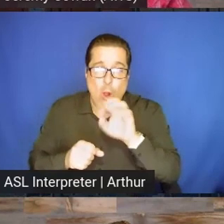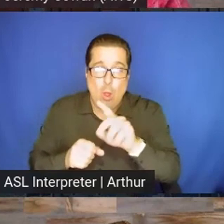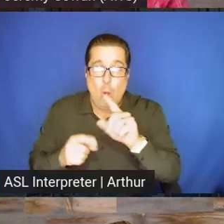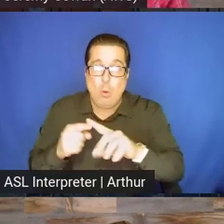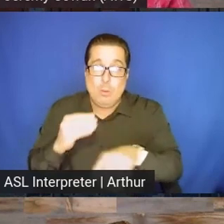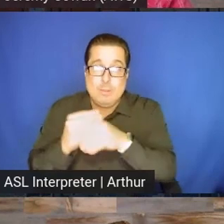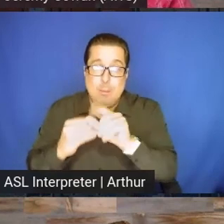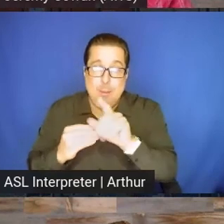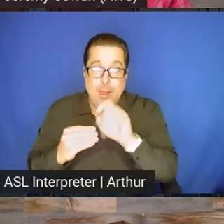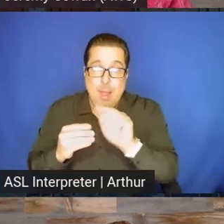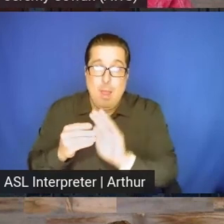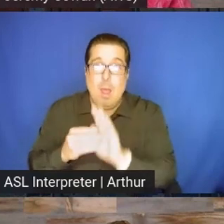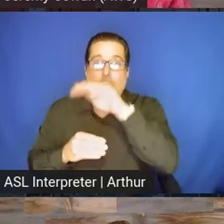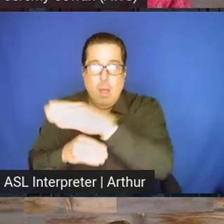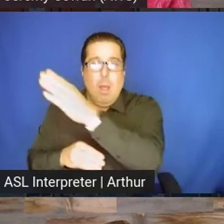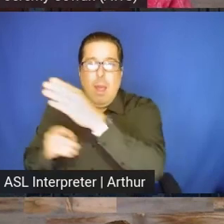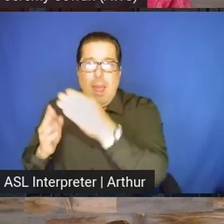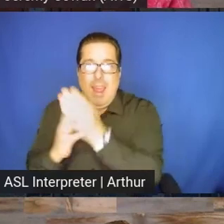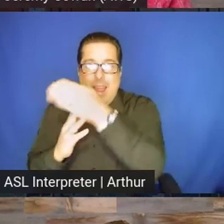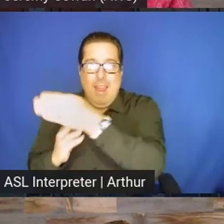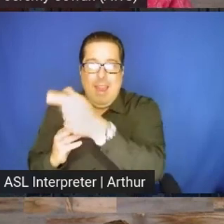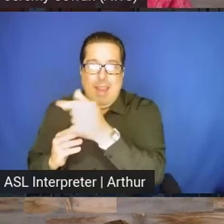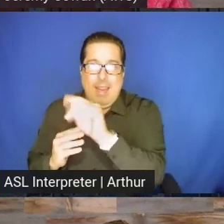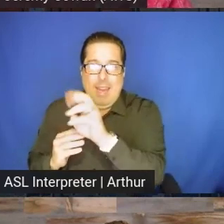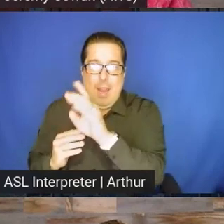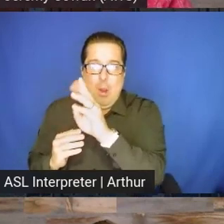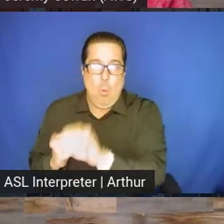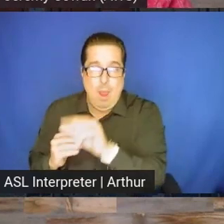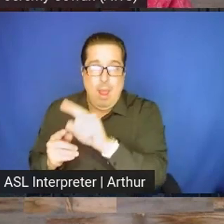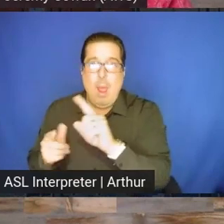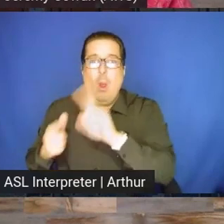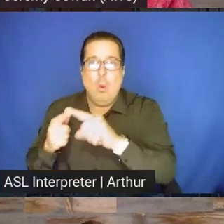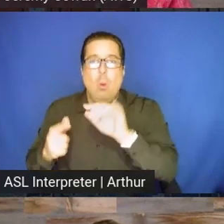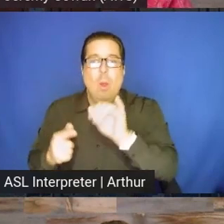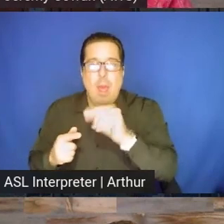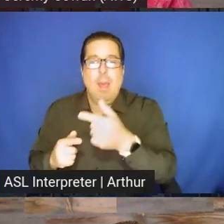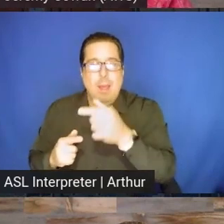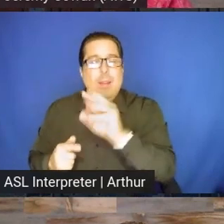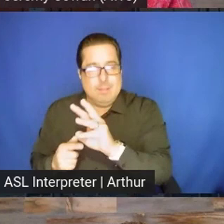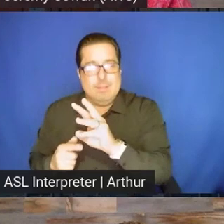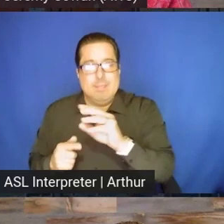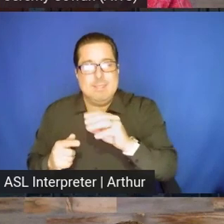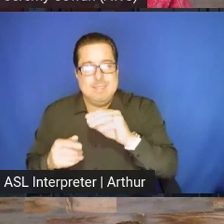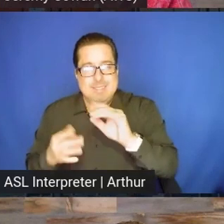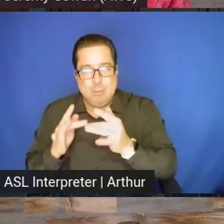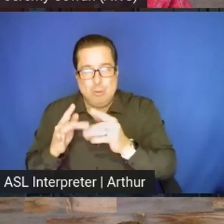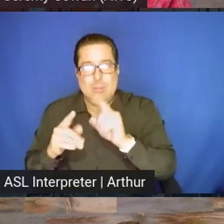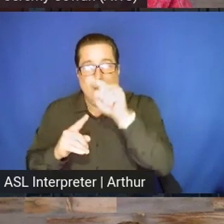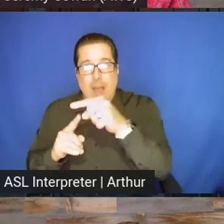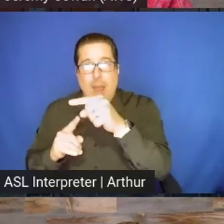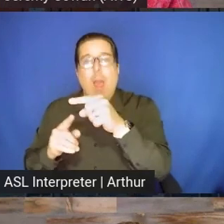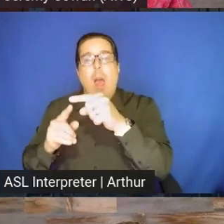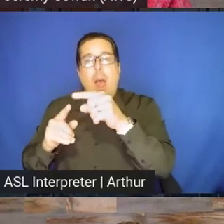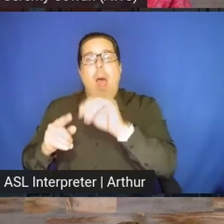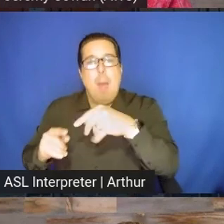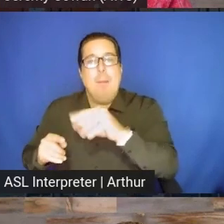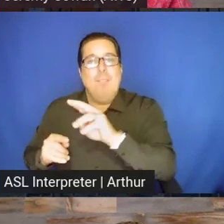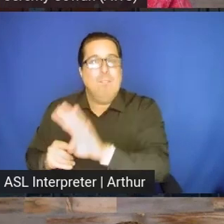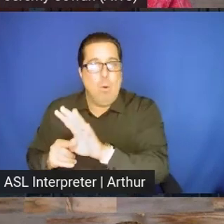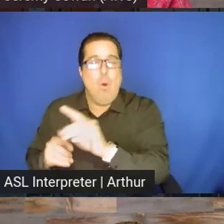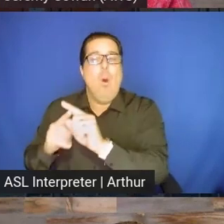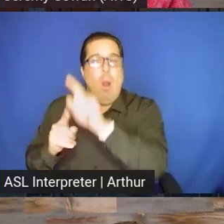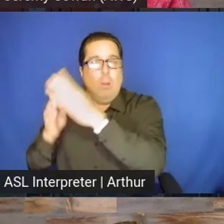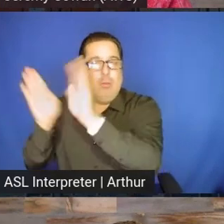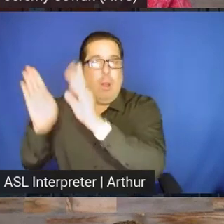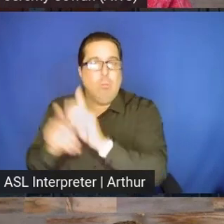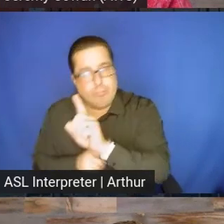it goes through the NAT gateway and via the internet gateway to the outside IPv4 endpoint.